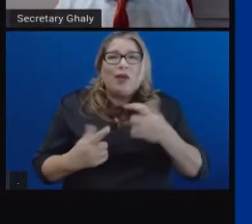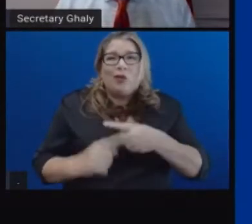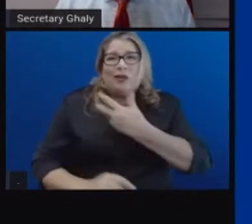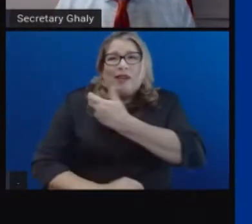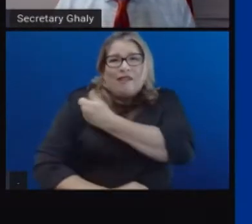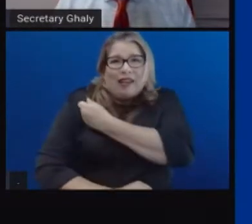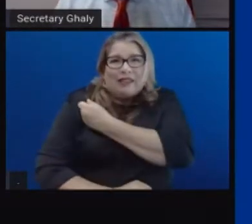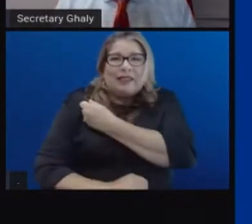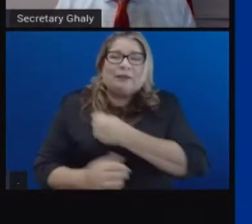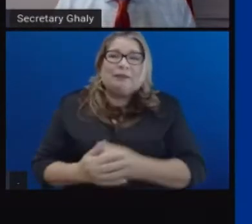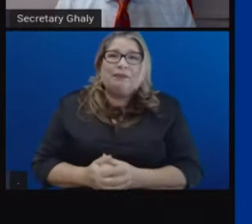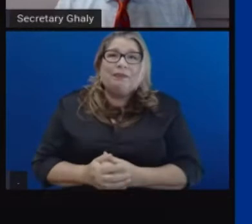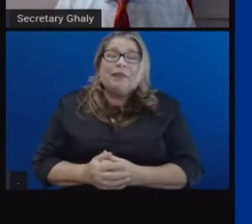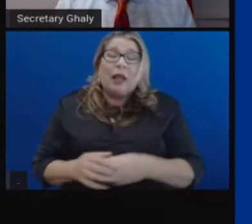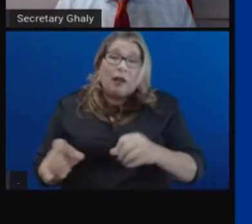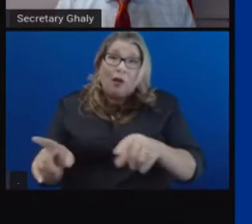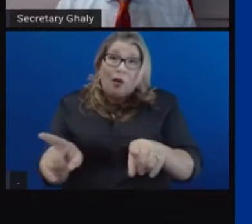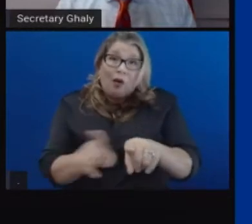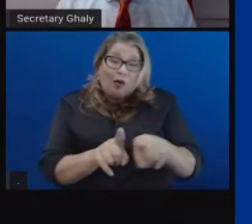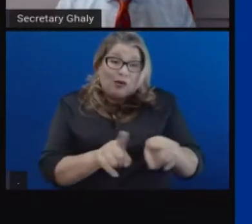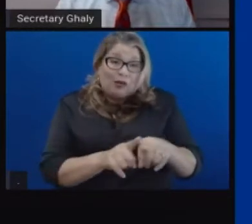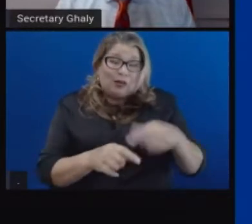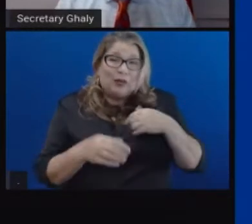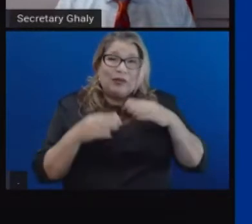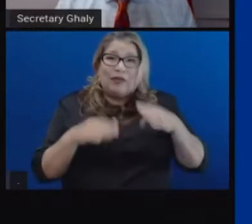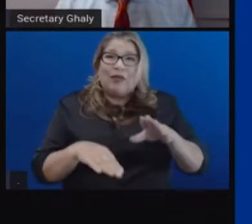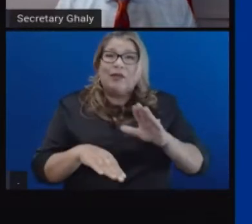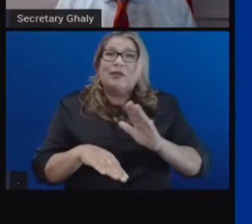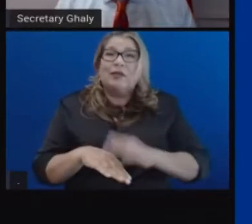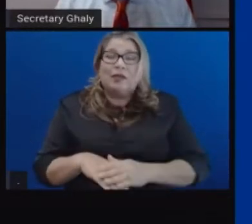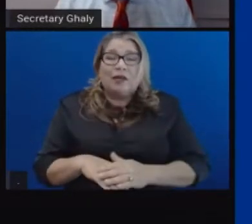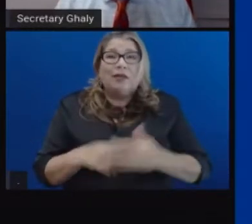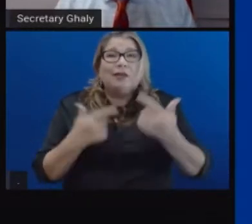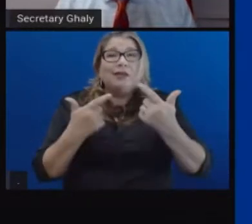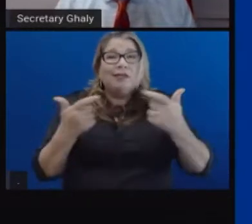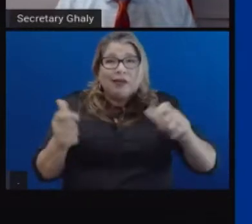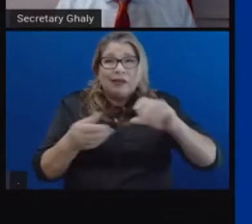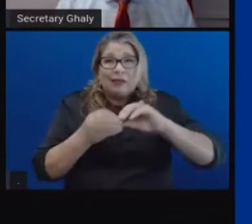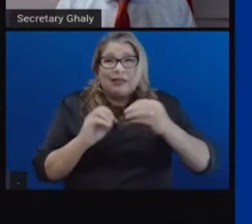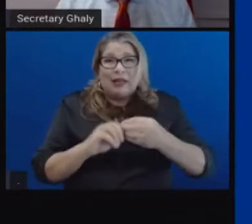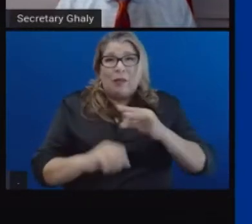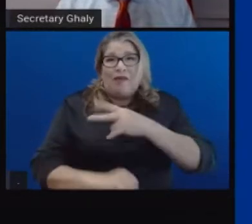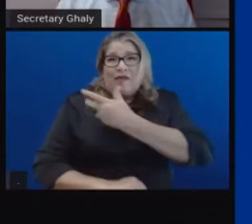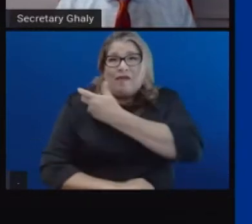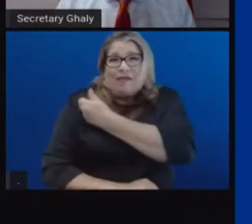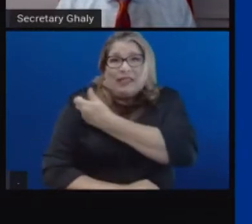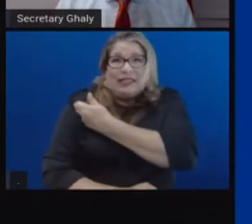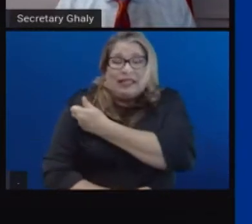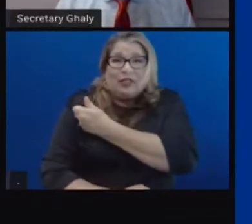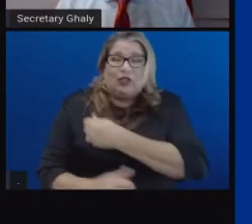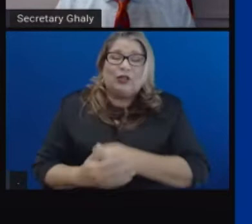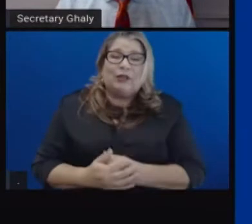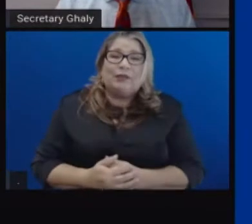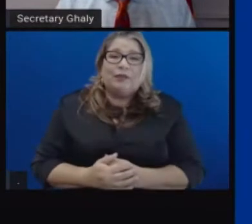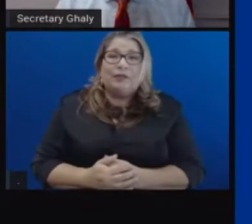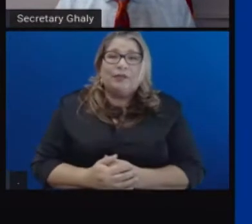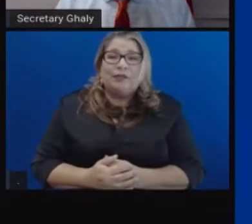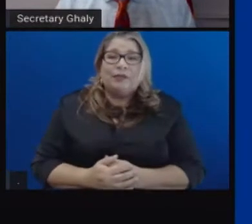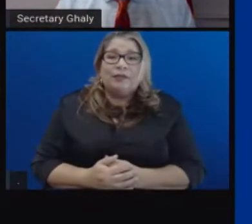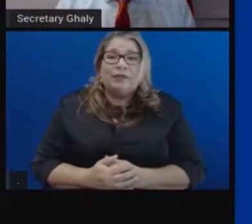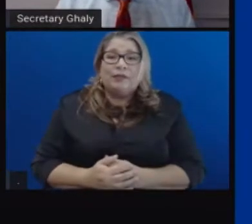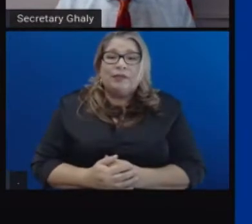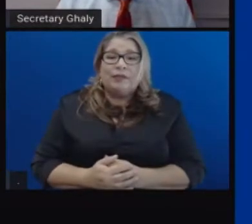a focus on new large-scale vaccination efforts coming up throughout the week. Some of those already started in the